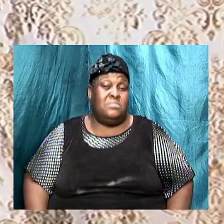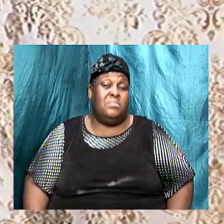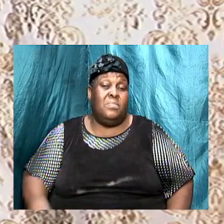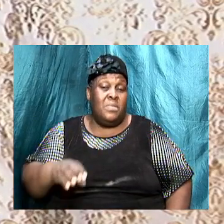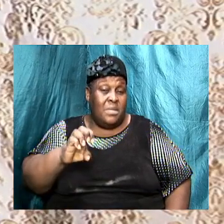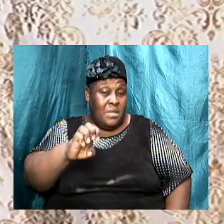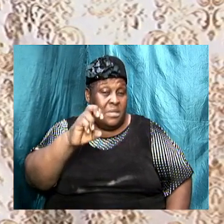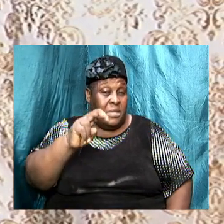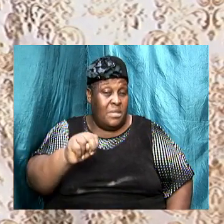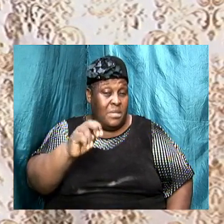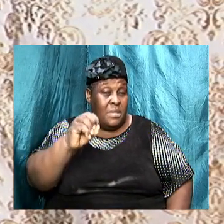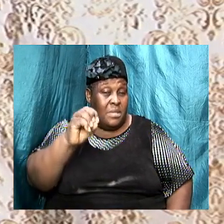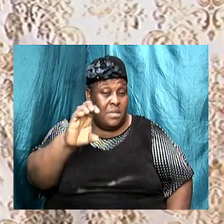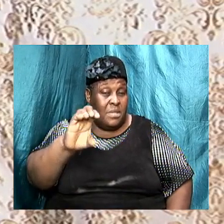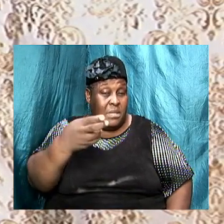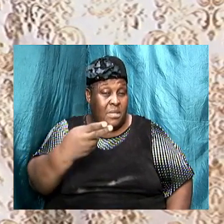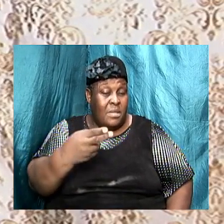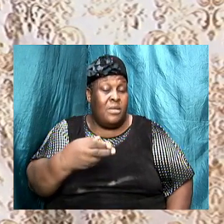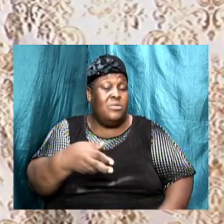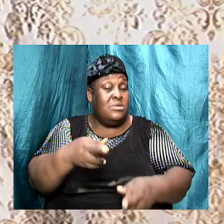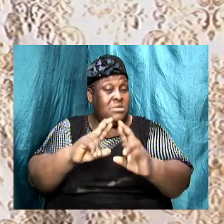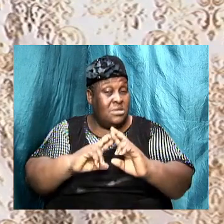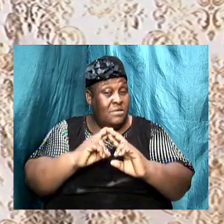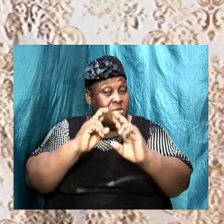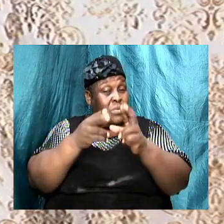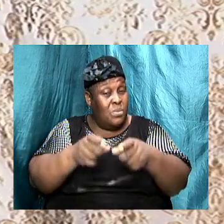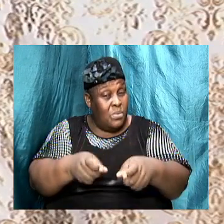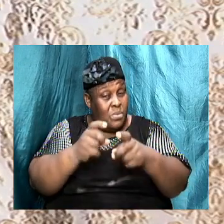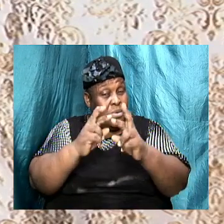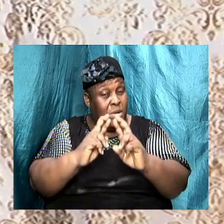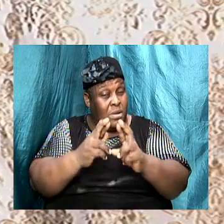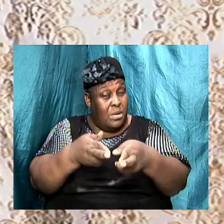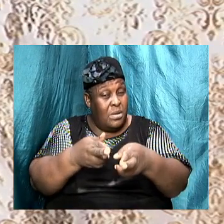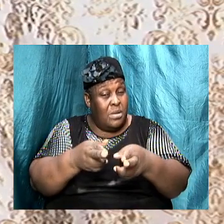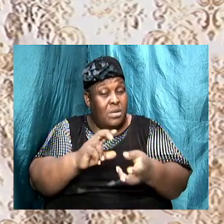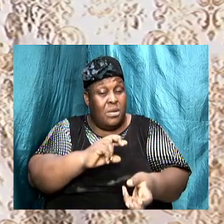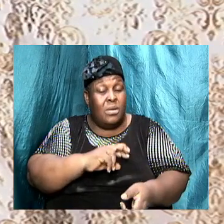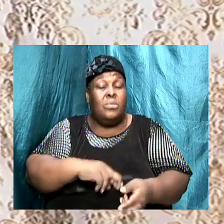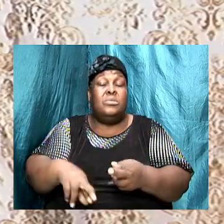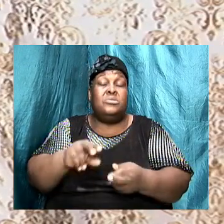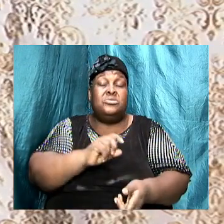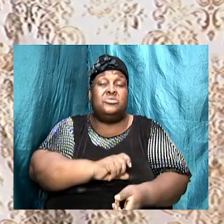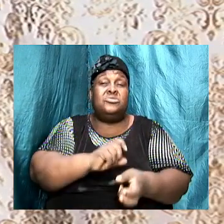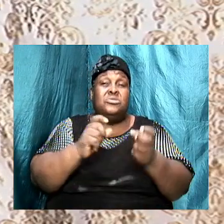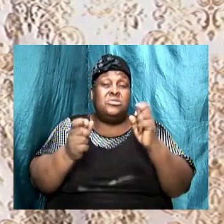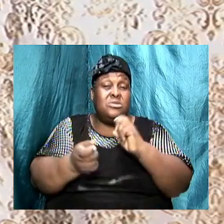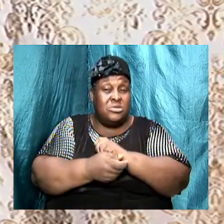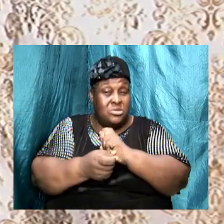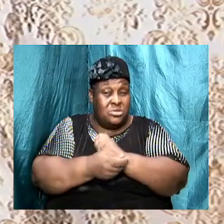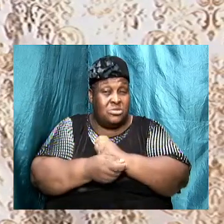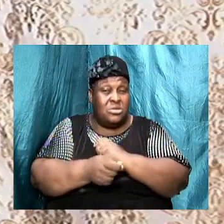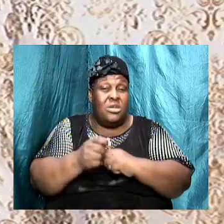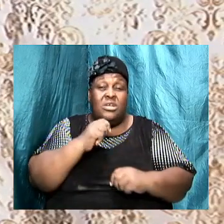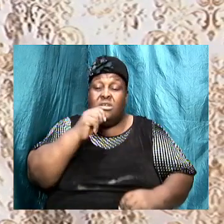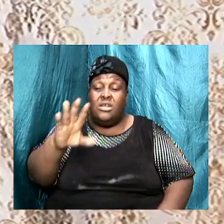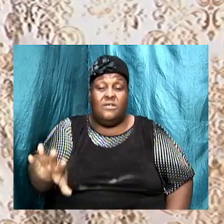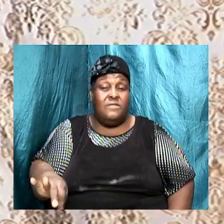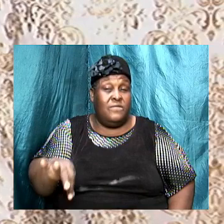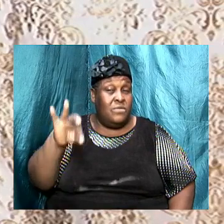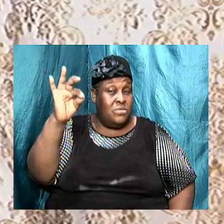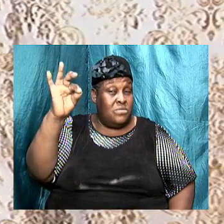Enoch received a reward. He was translated and he was not found.